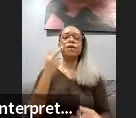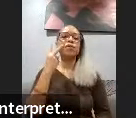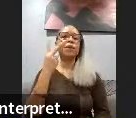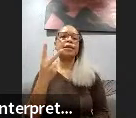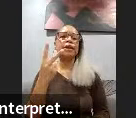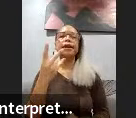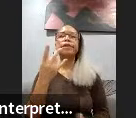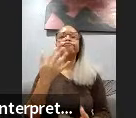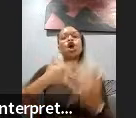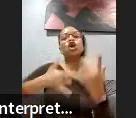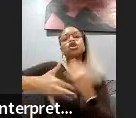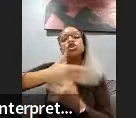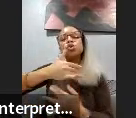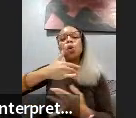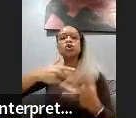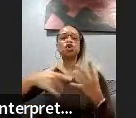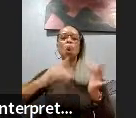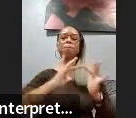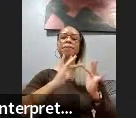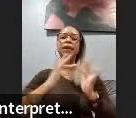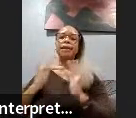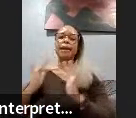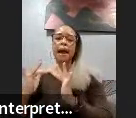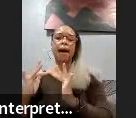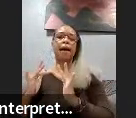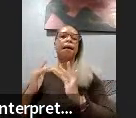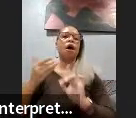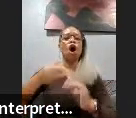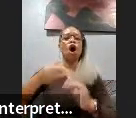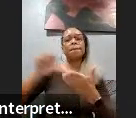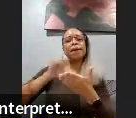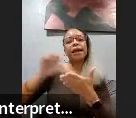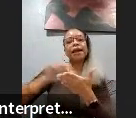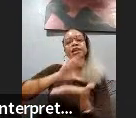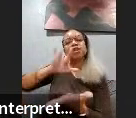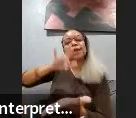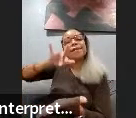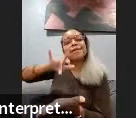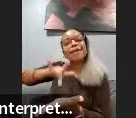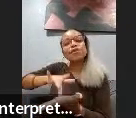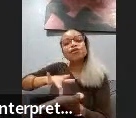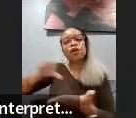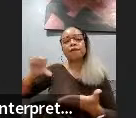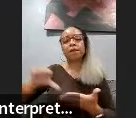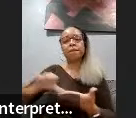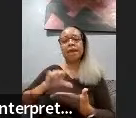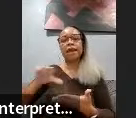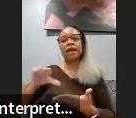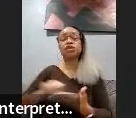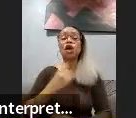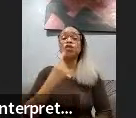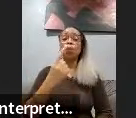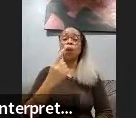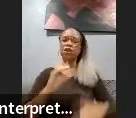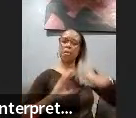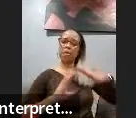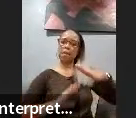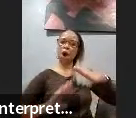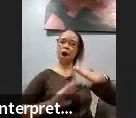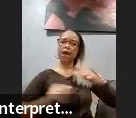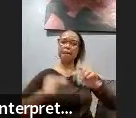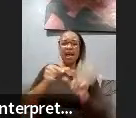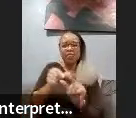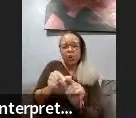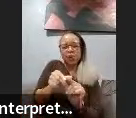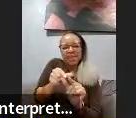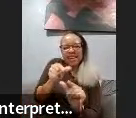social media. You might see them embedded on a web page, kind of in the center of your web page. The ones that are towards the bottom, the skinny horizontal